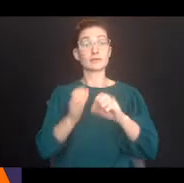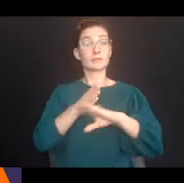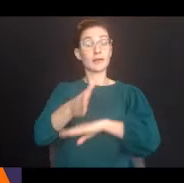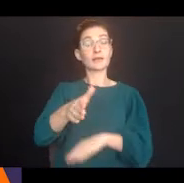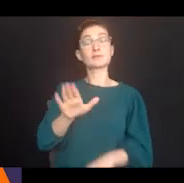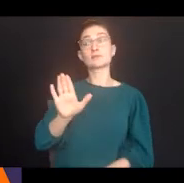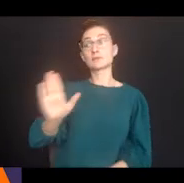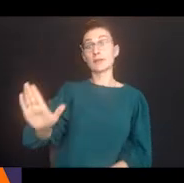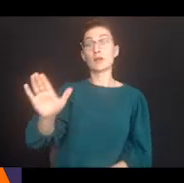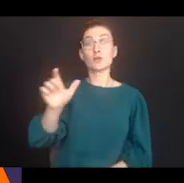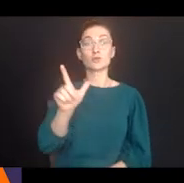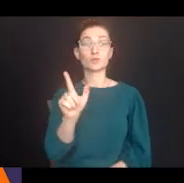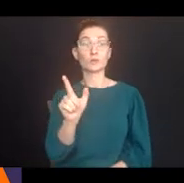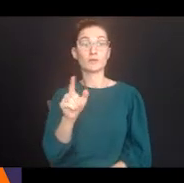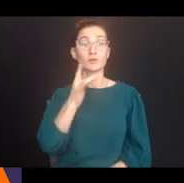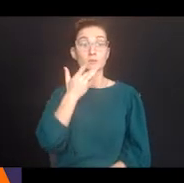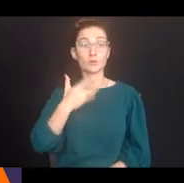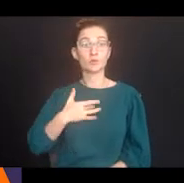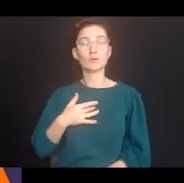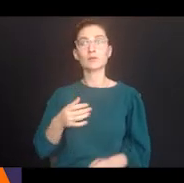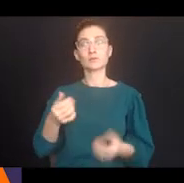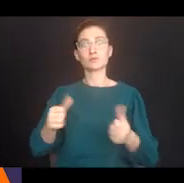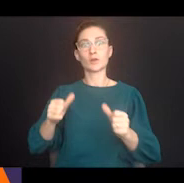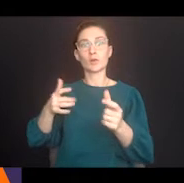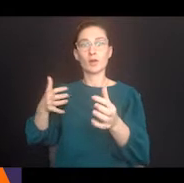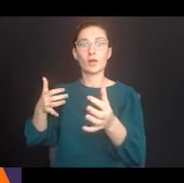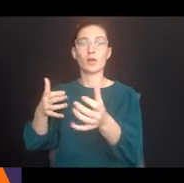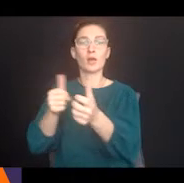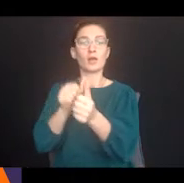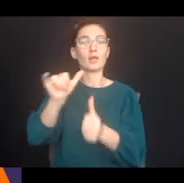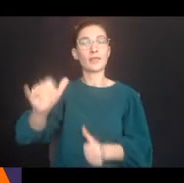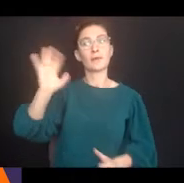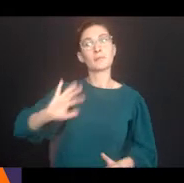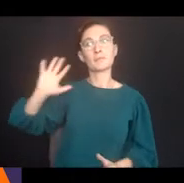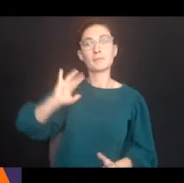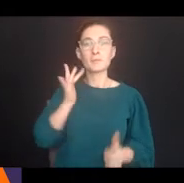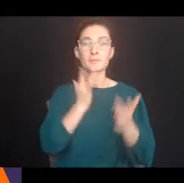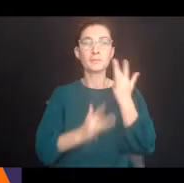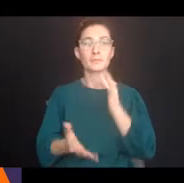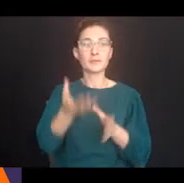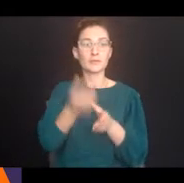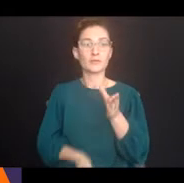past a child's 21st birthday to make up for an earlier deprivation.